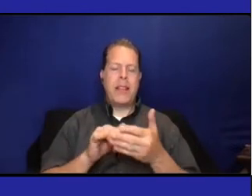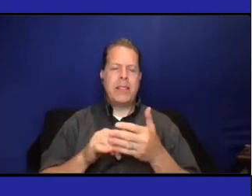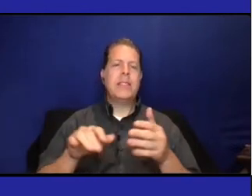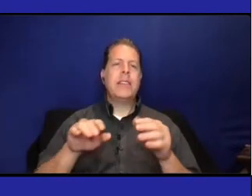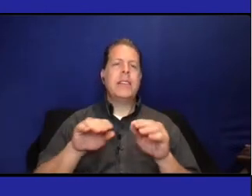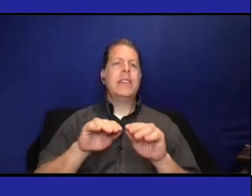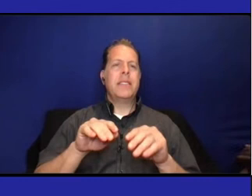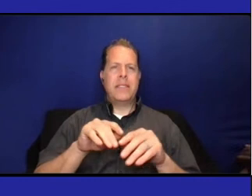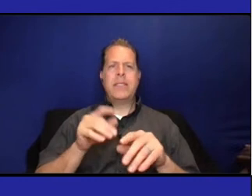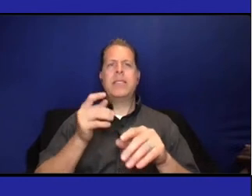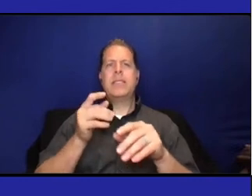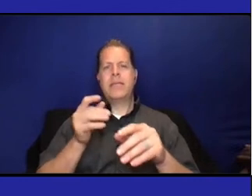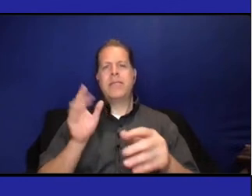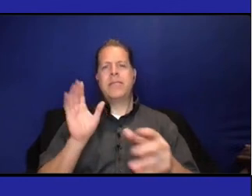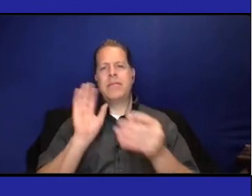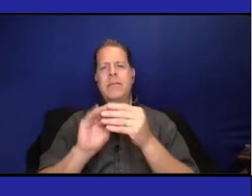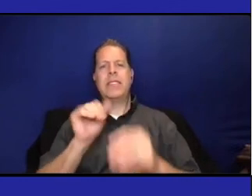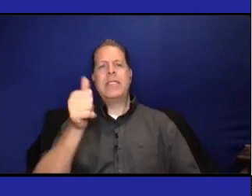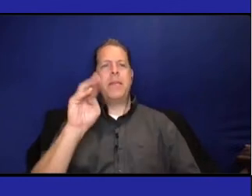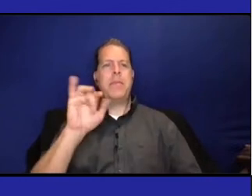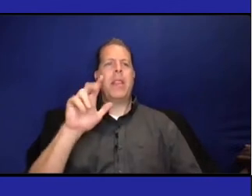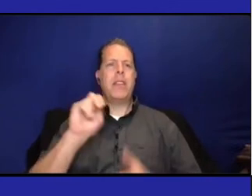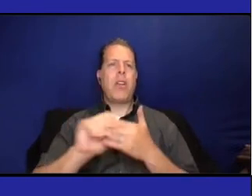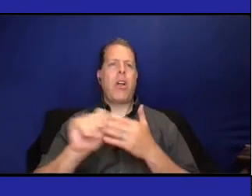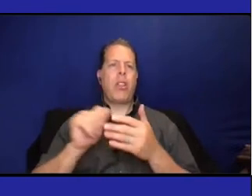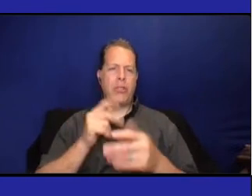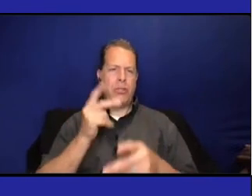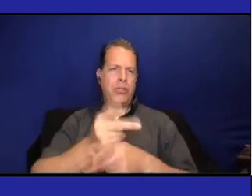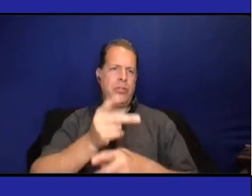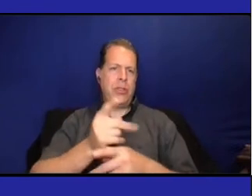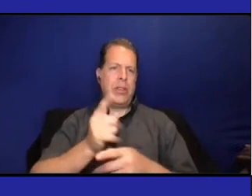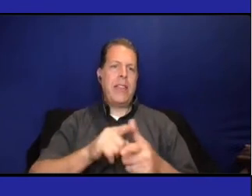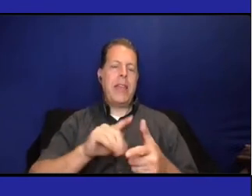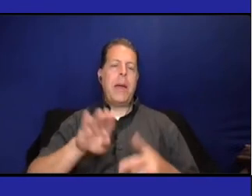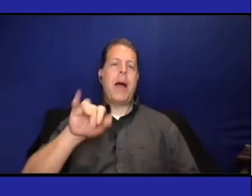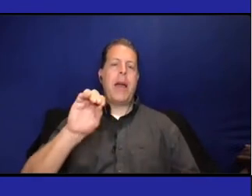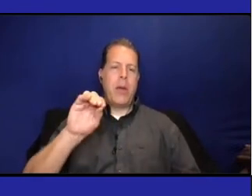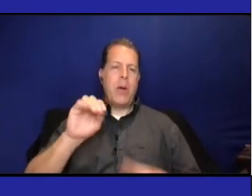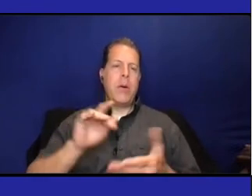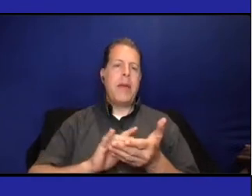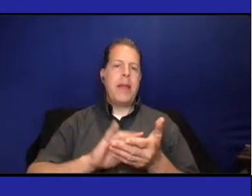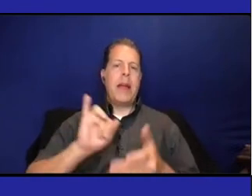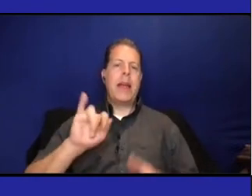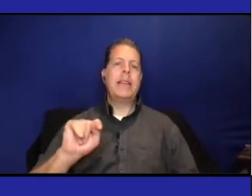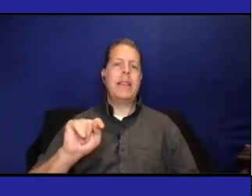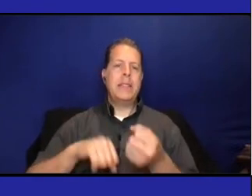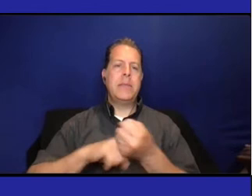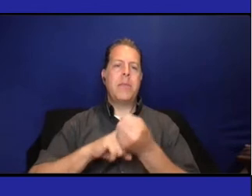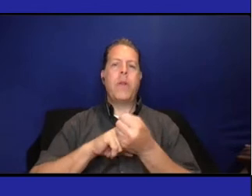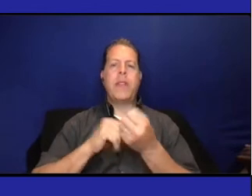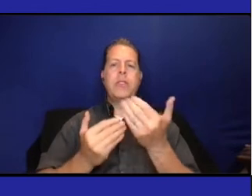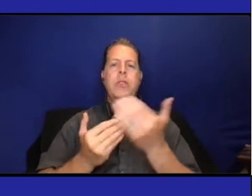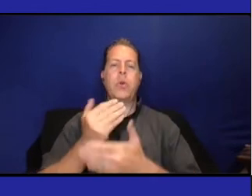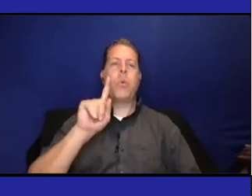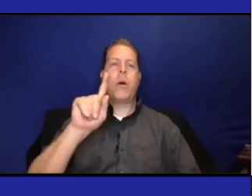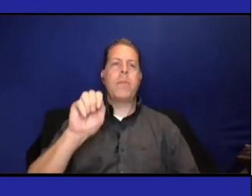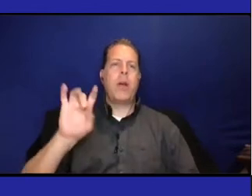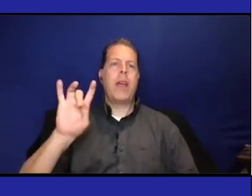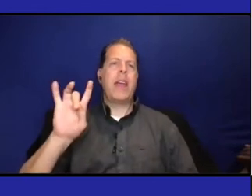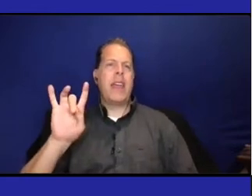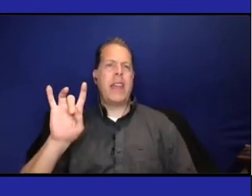annually at $10 million. And then a biomed IT support, which is new, $1.8 or